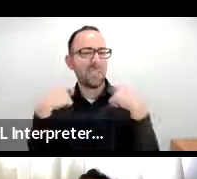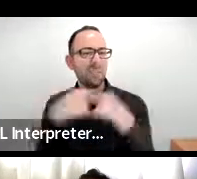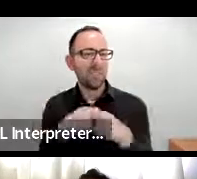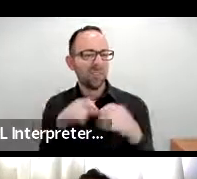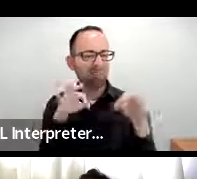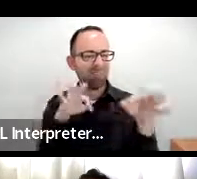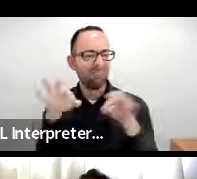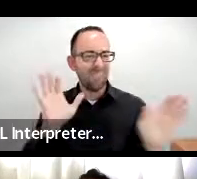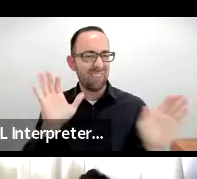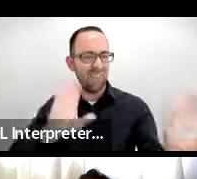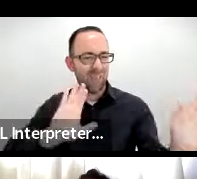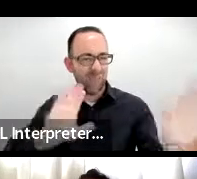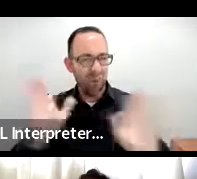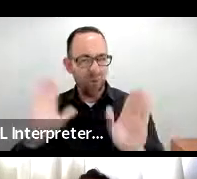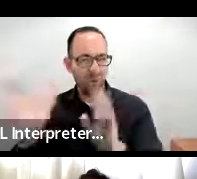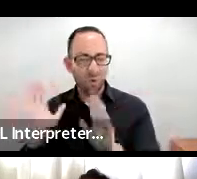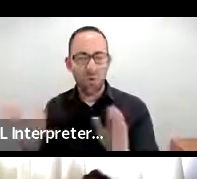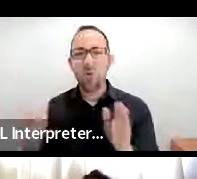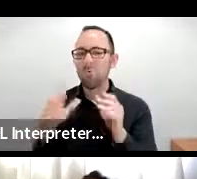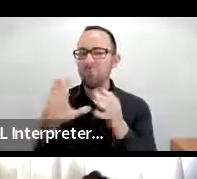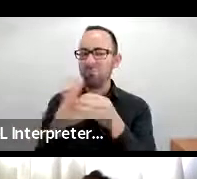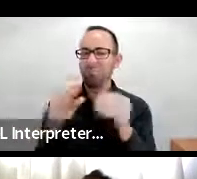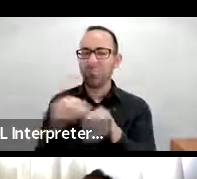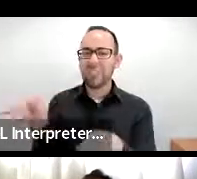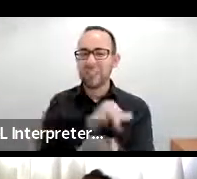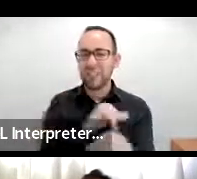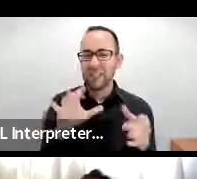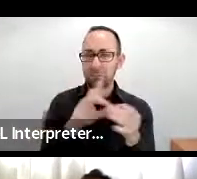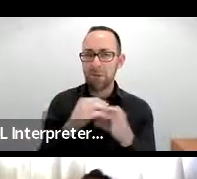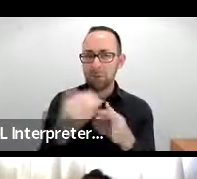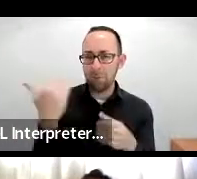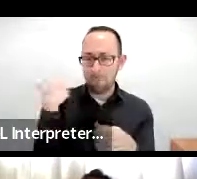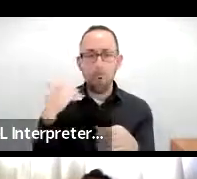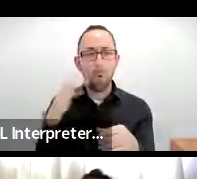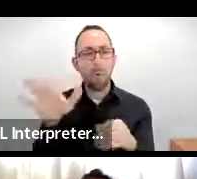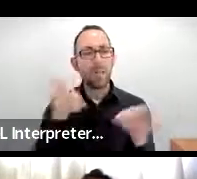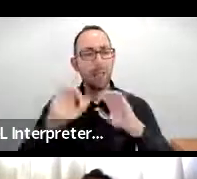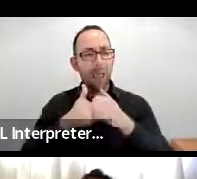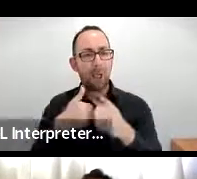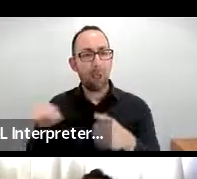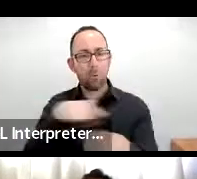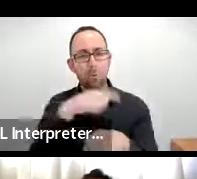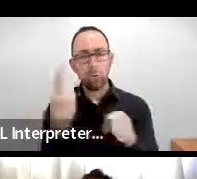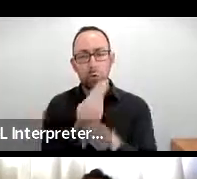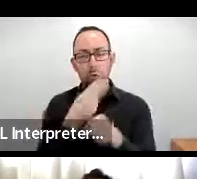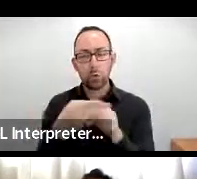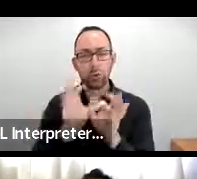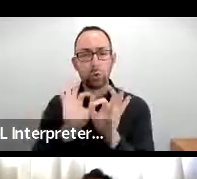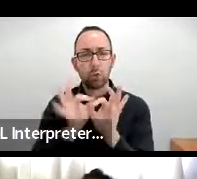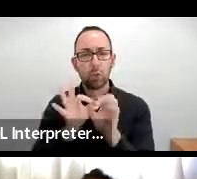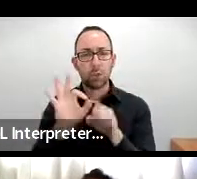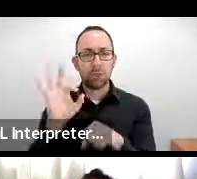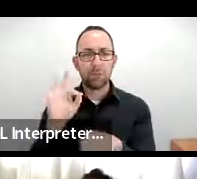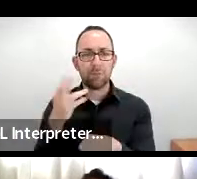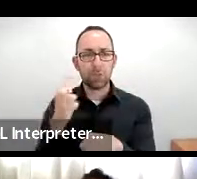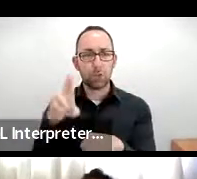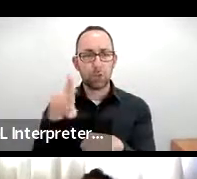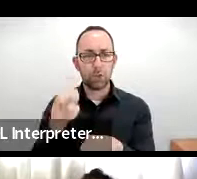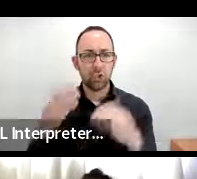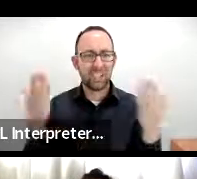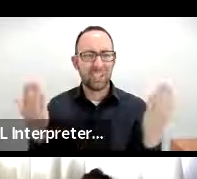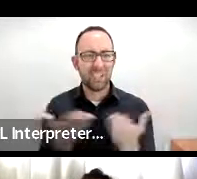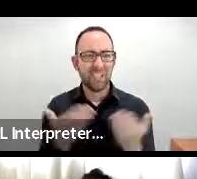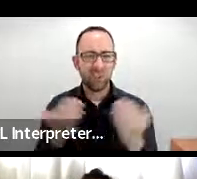su intérprete al español el día de hoy. Vamos a estar utilizando la función de Zoom para interpretación. Les voy a dar